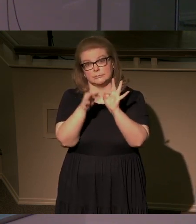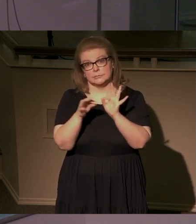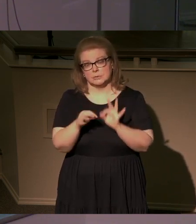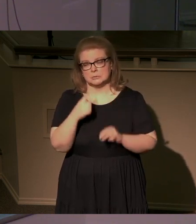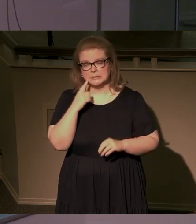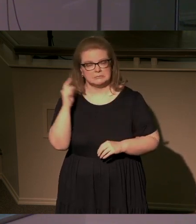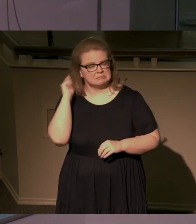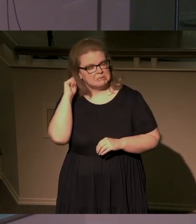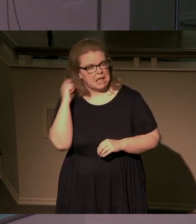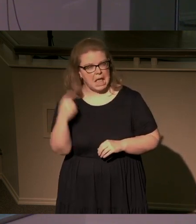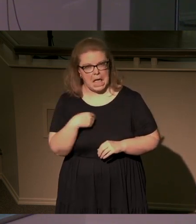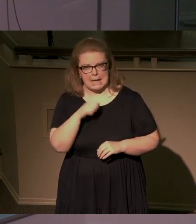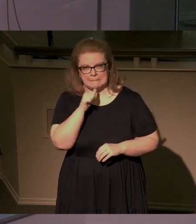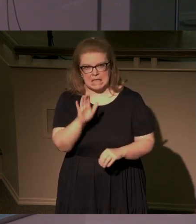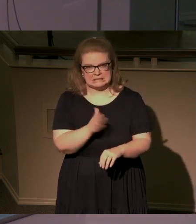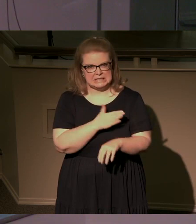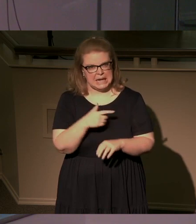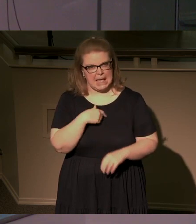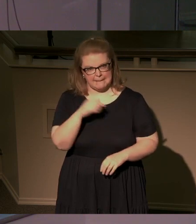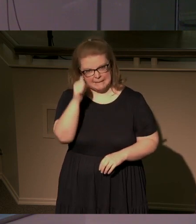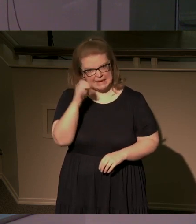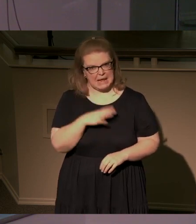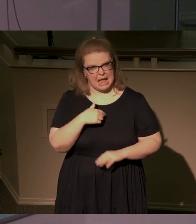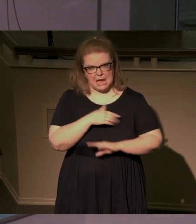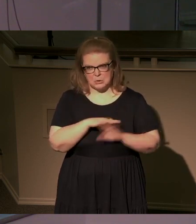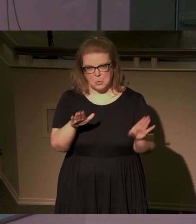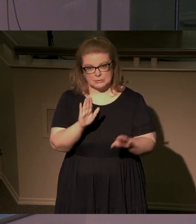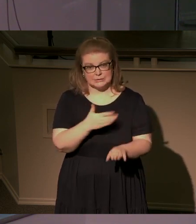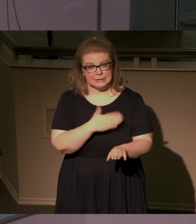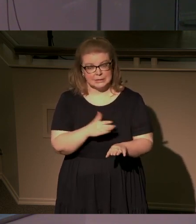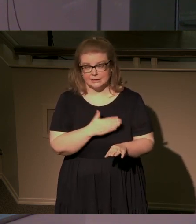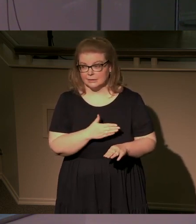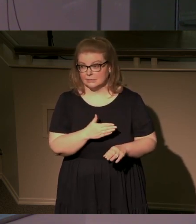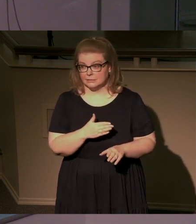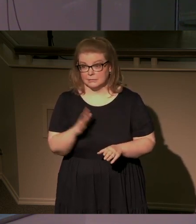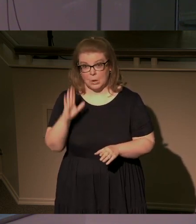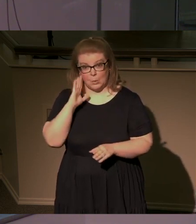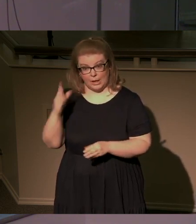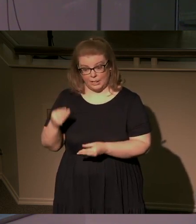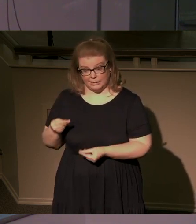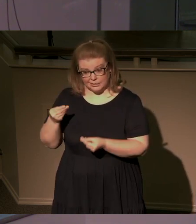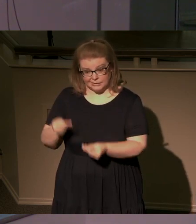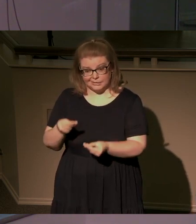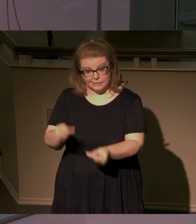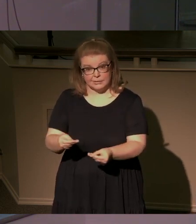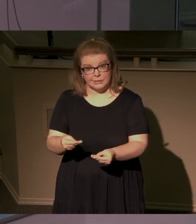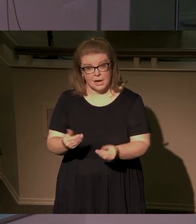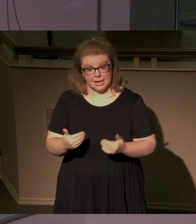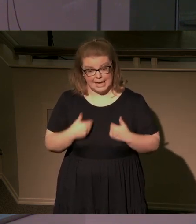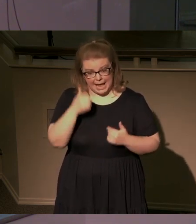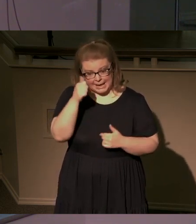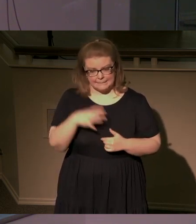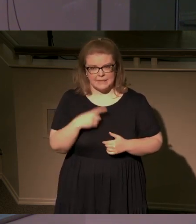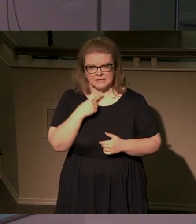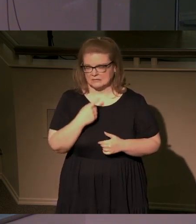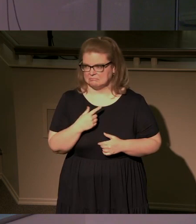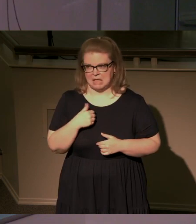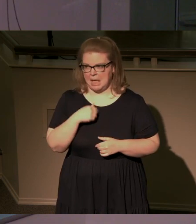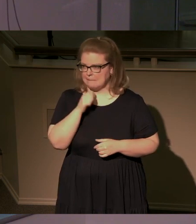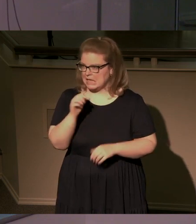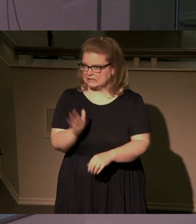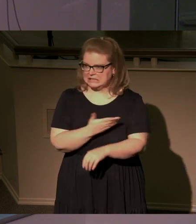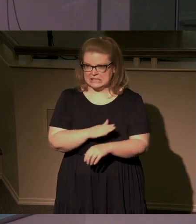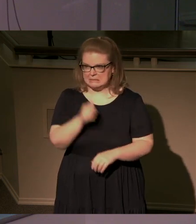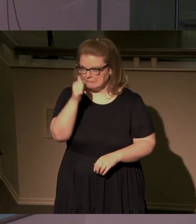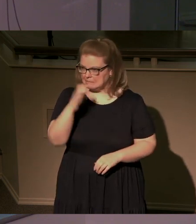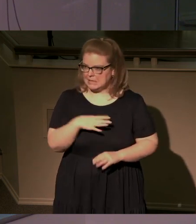I'm not singing, that's not what guys do. You know what? You're going to raise generations of kids, and especially young men, that say, I'm not singing, that's just not what